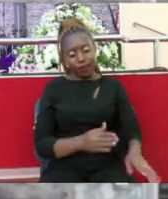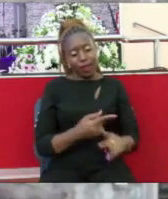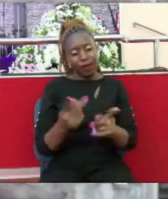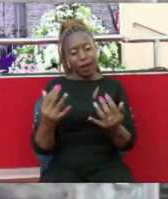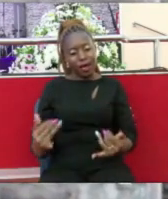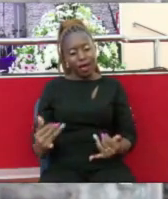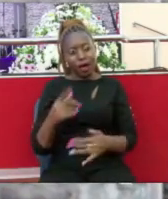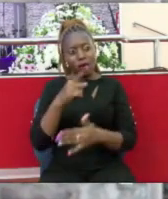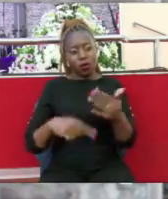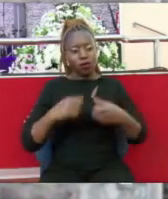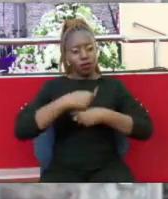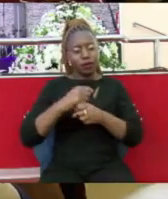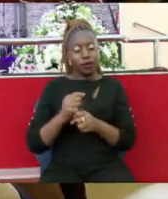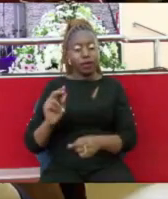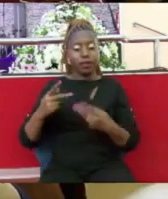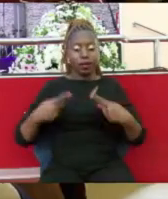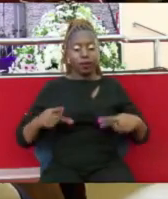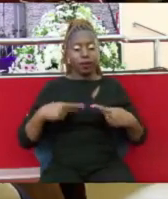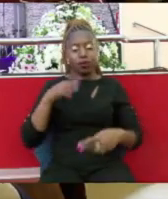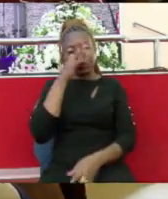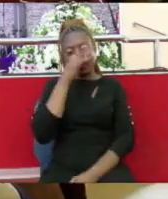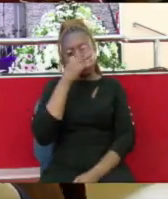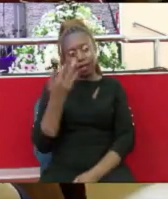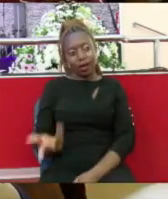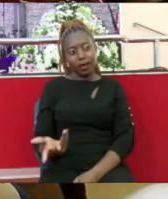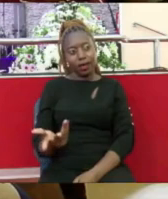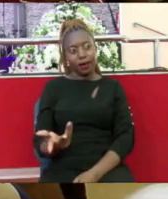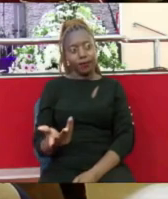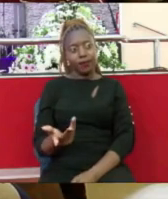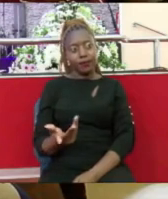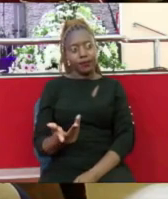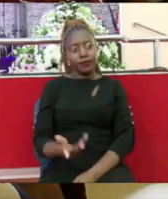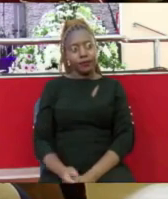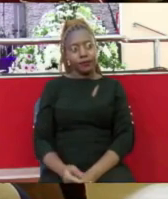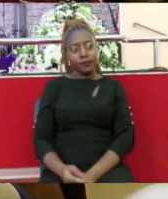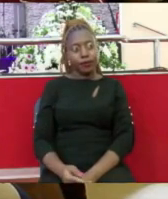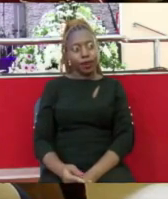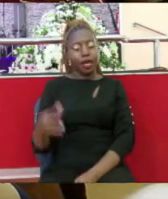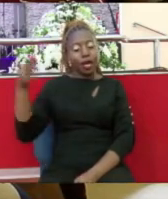What does God expect us to do when faced by scarcity?